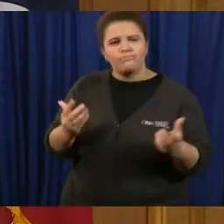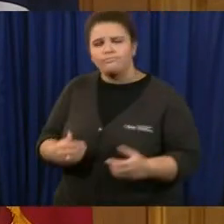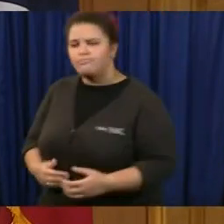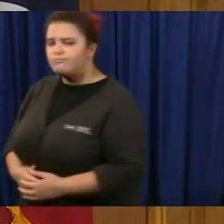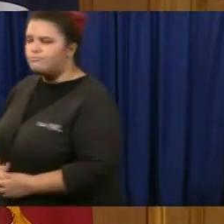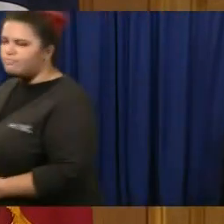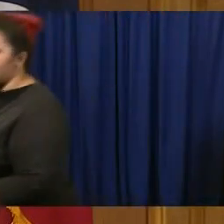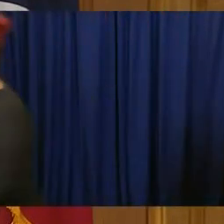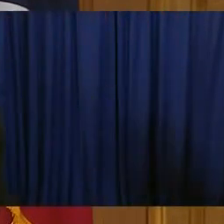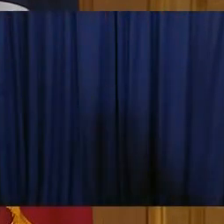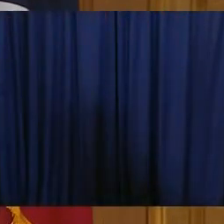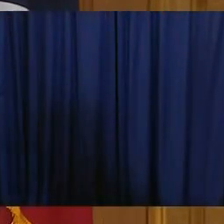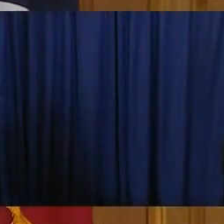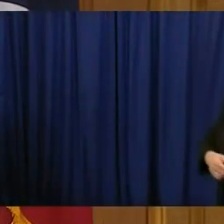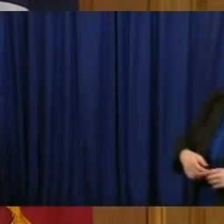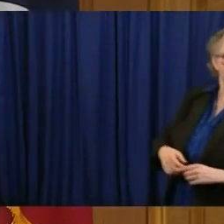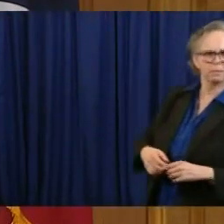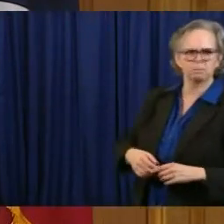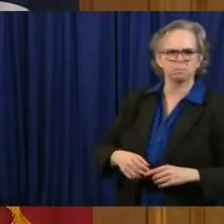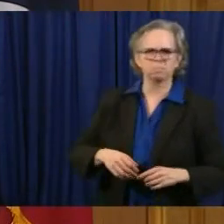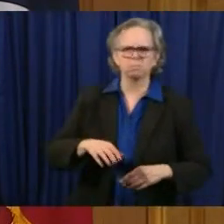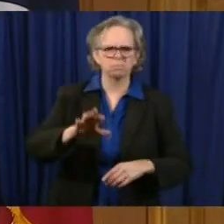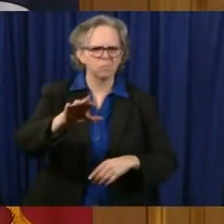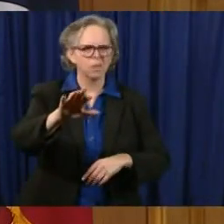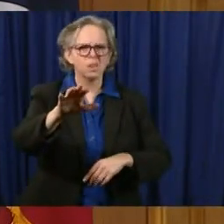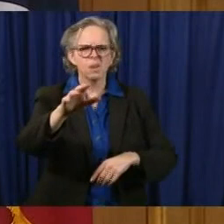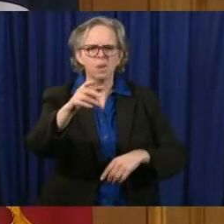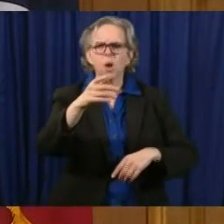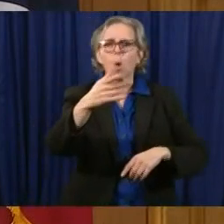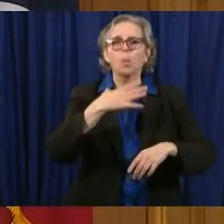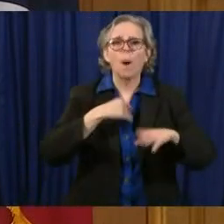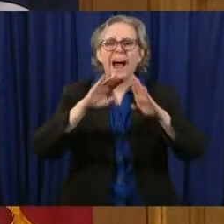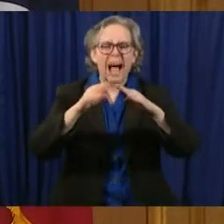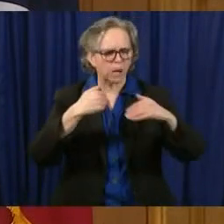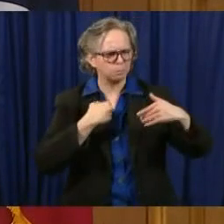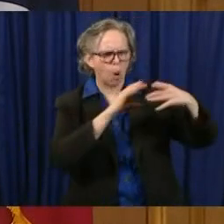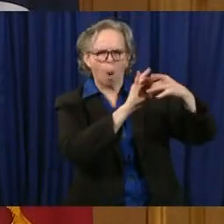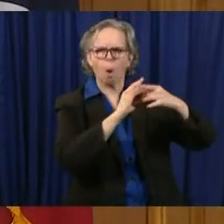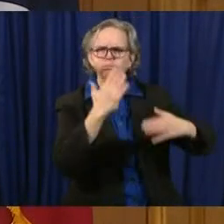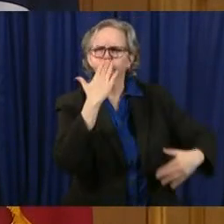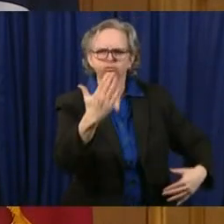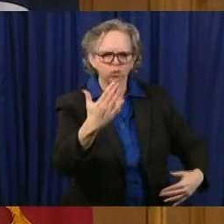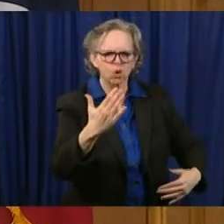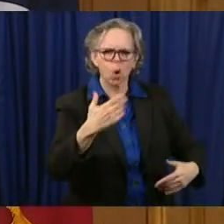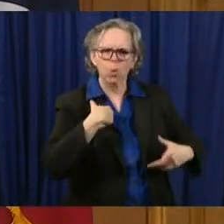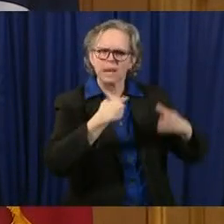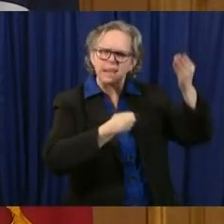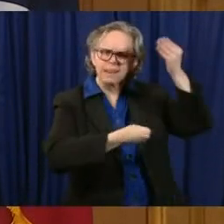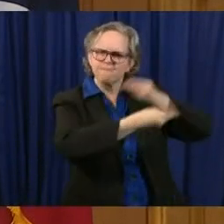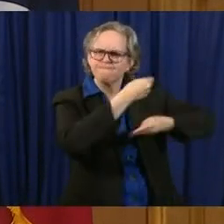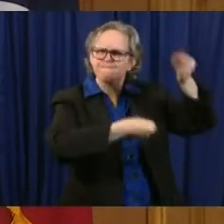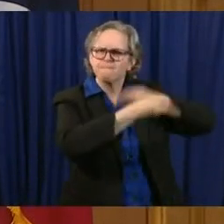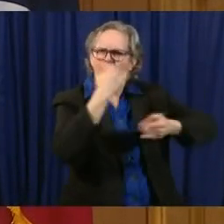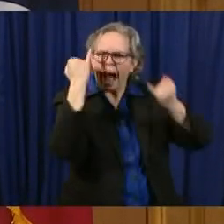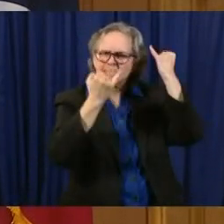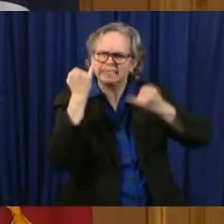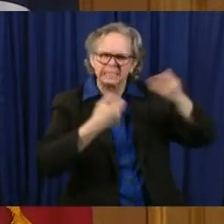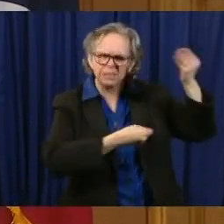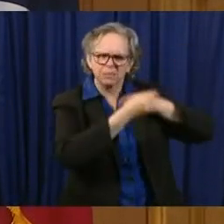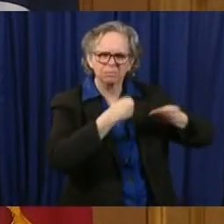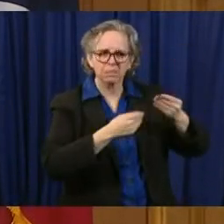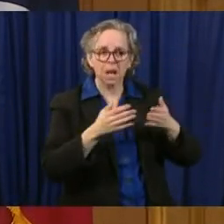information, a sharing of ideas. You know, I know the public doesn't see that. You don't see what's going